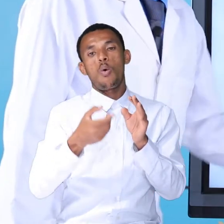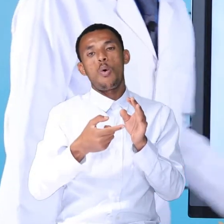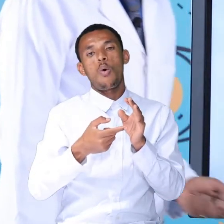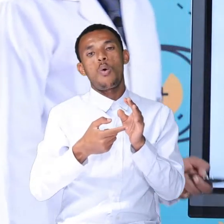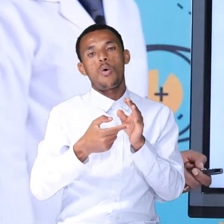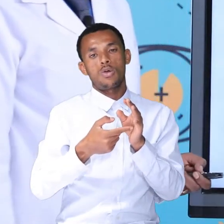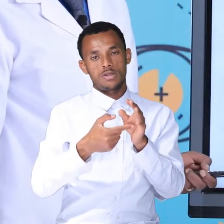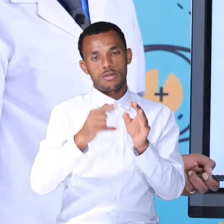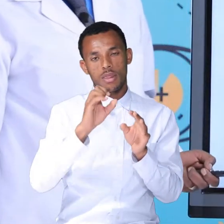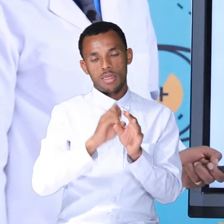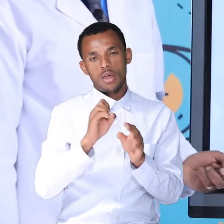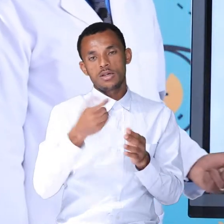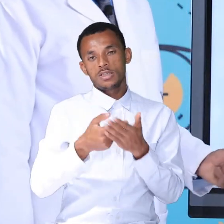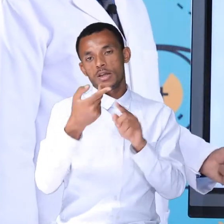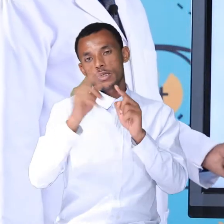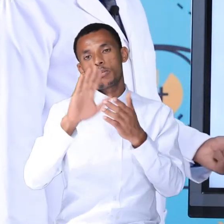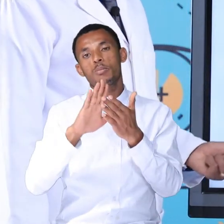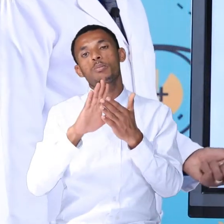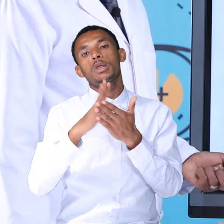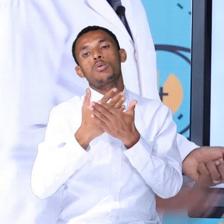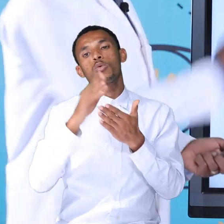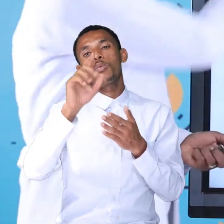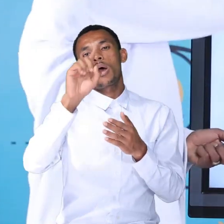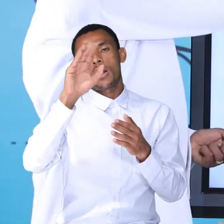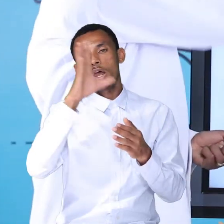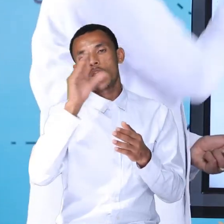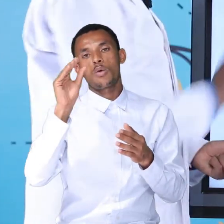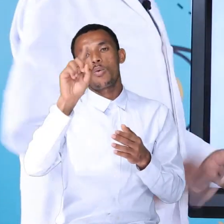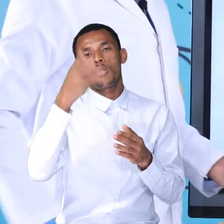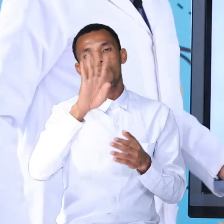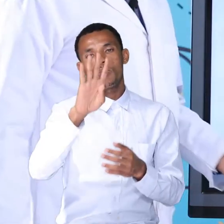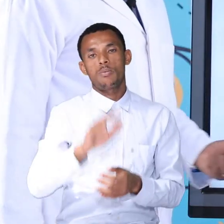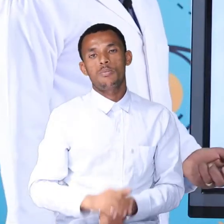is the difference between 1 and 1 over 4 it will be.